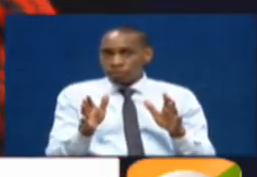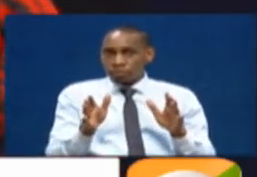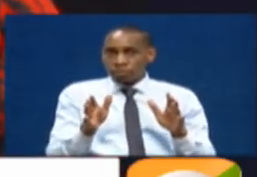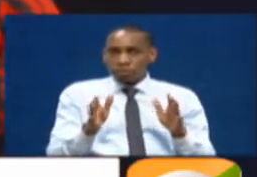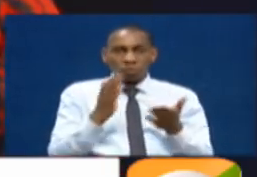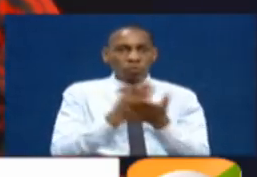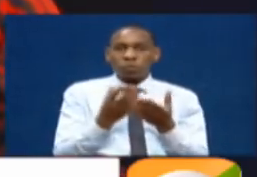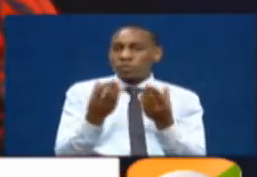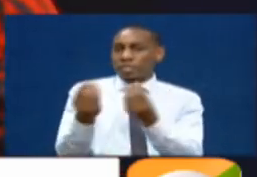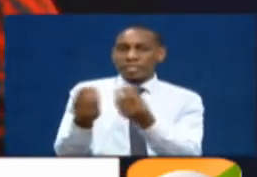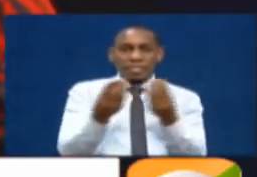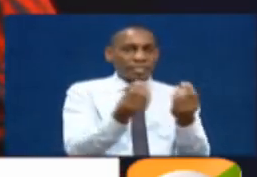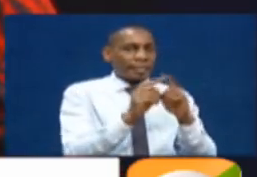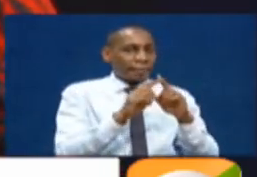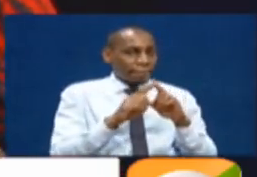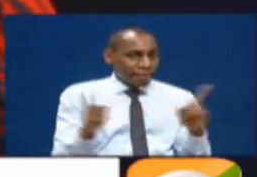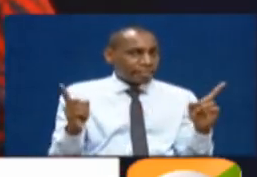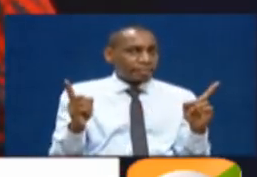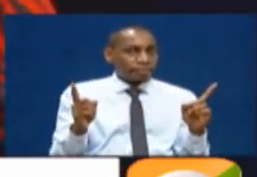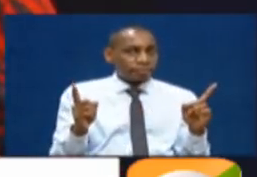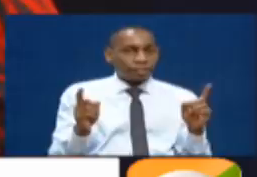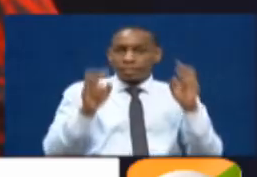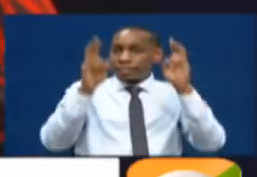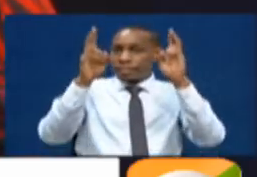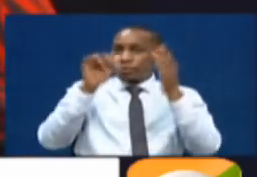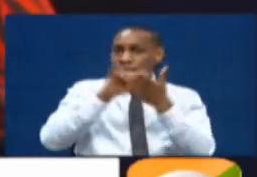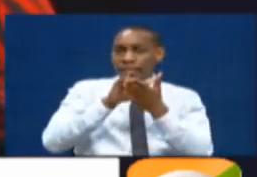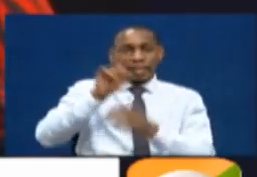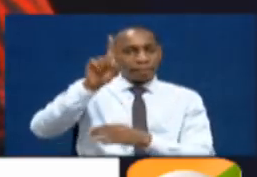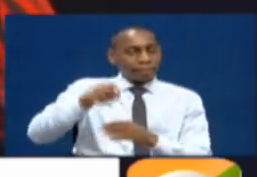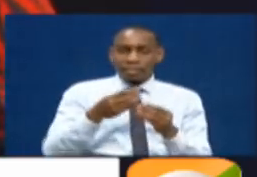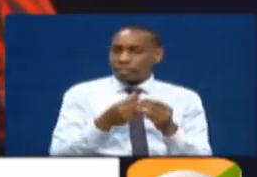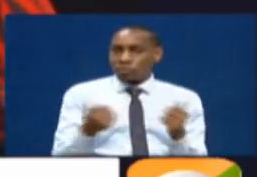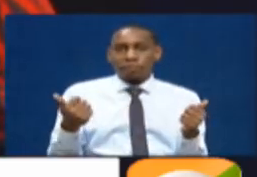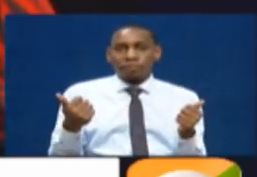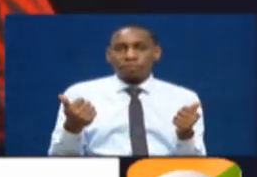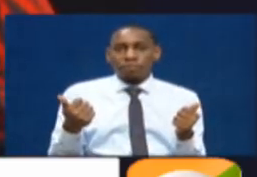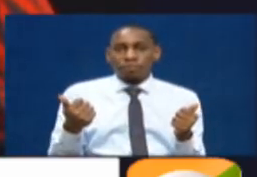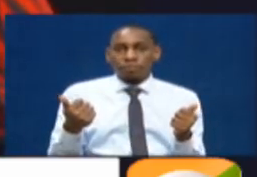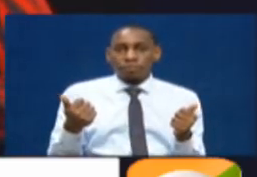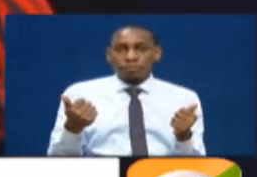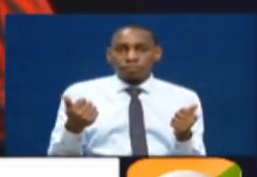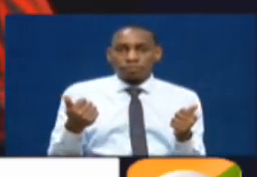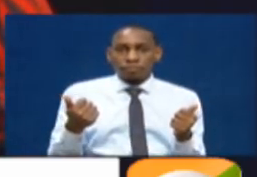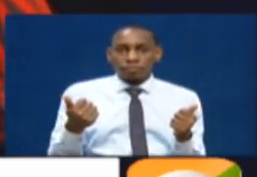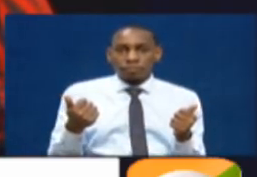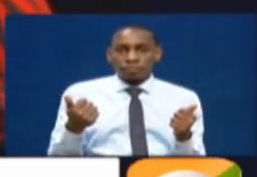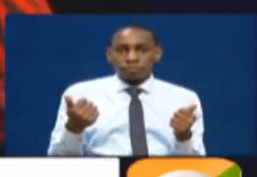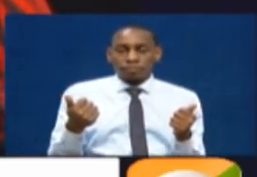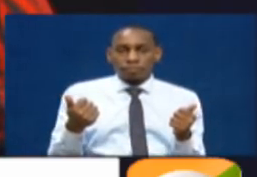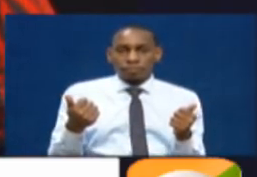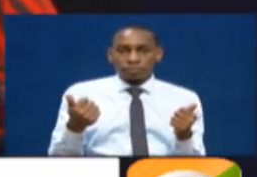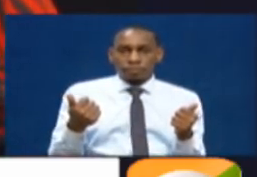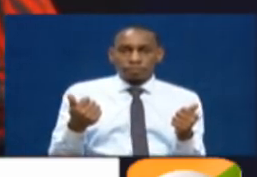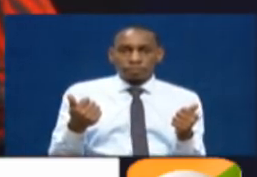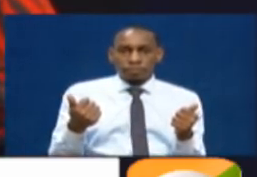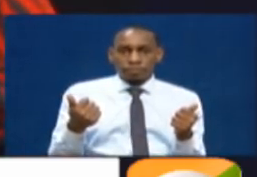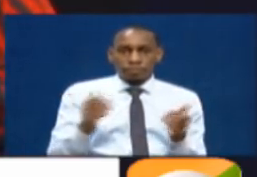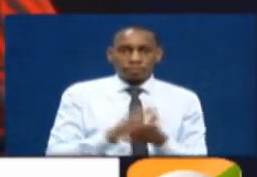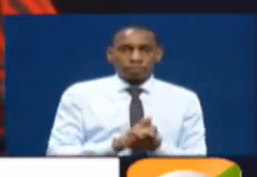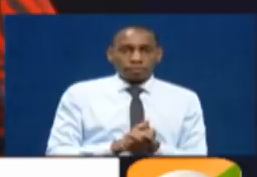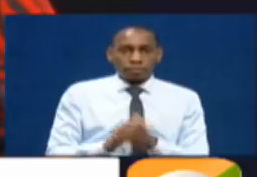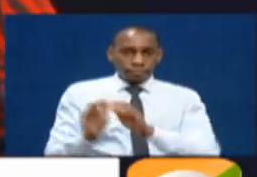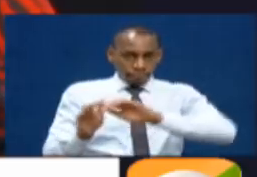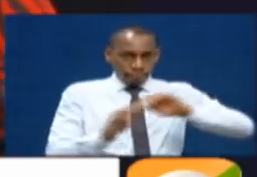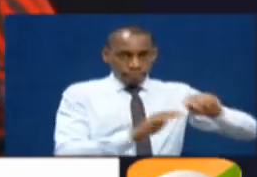cake. But ideally, these are issues that we need to deal with within the leadership sphere. Okay. The other key